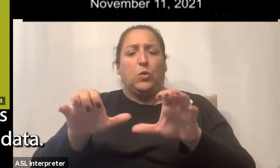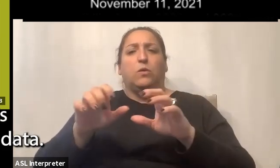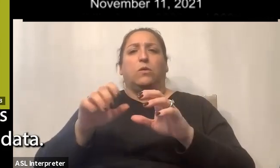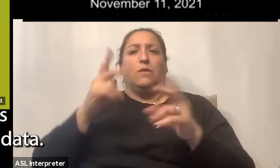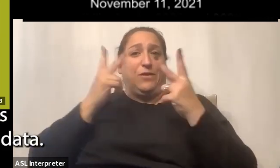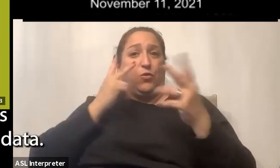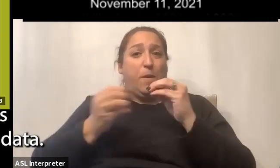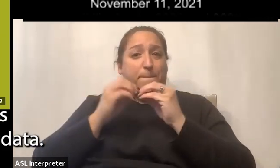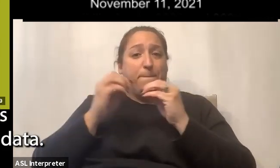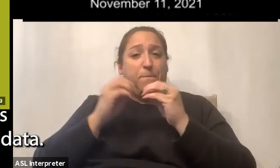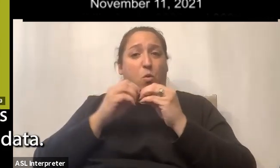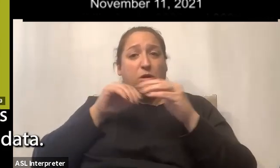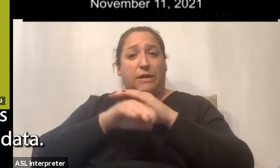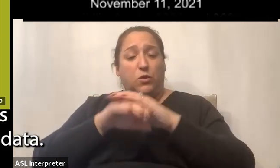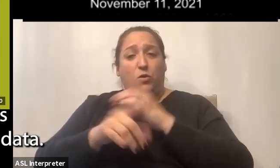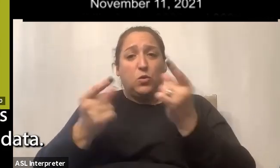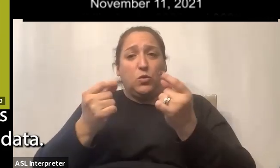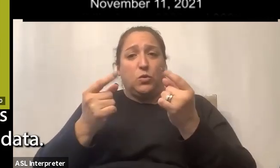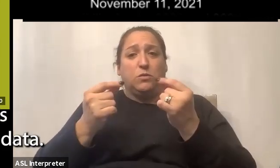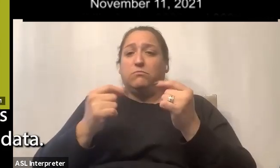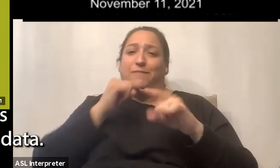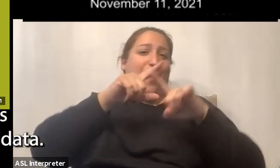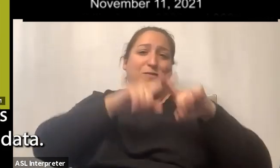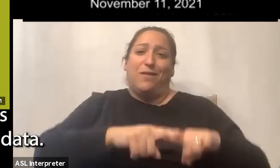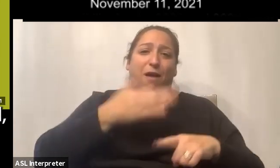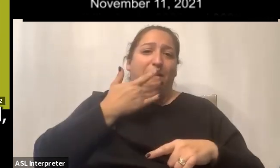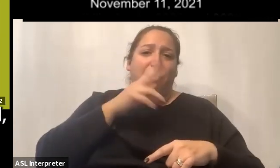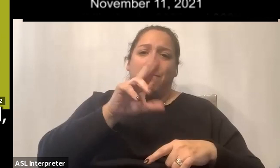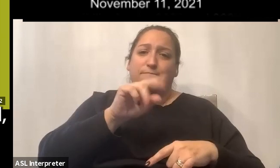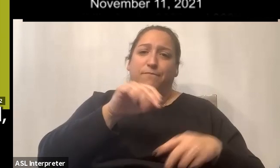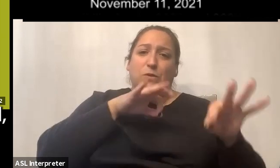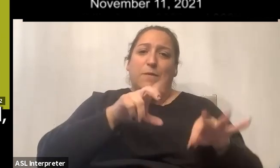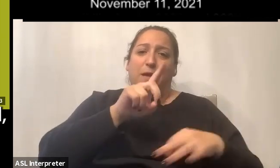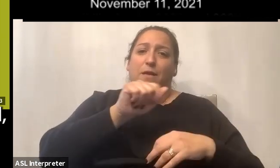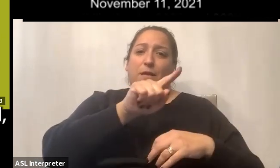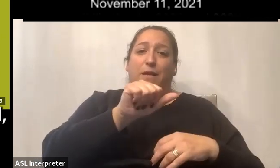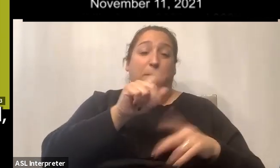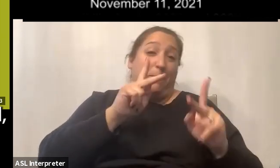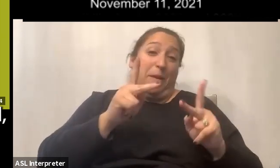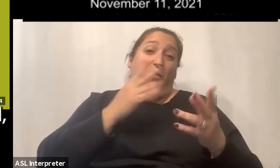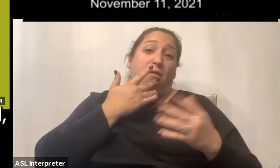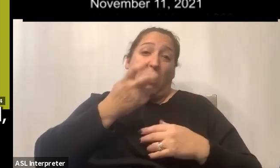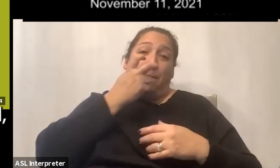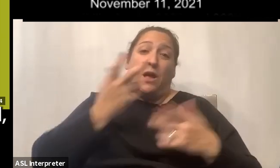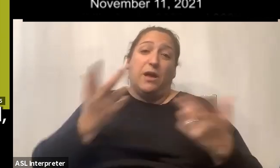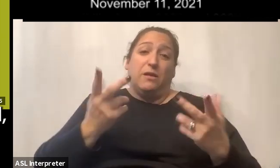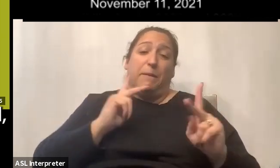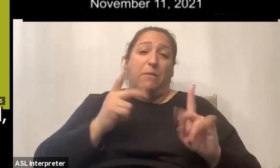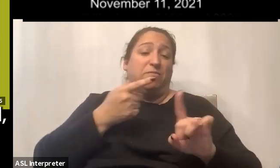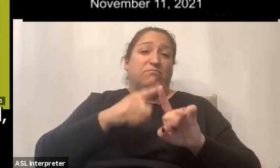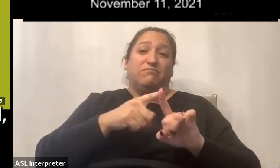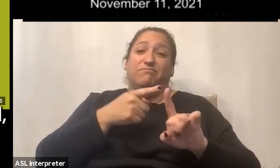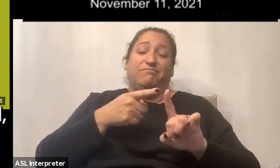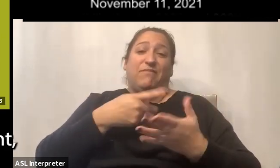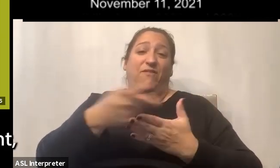more accessible is to not rely on color to explain the data, because people are colorblind. Colorblind people will